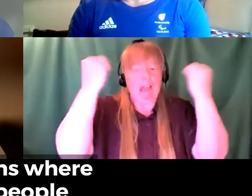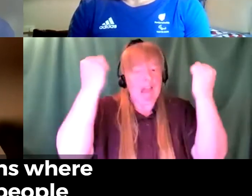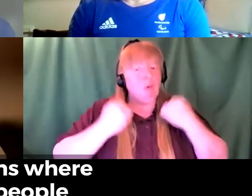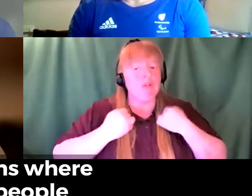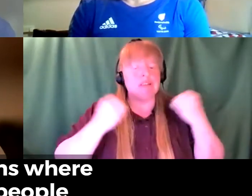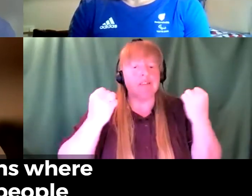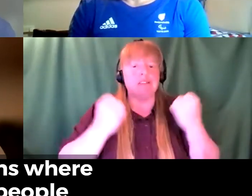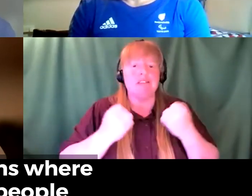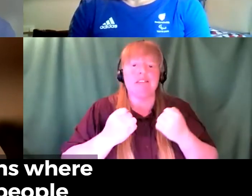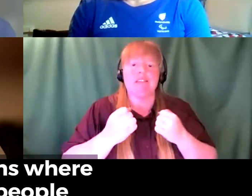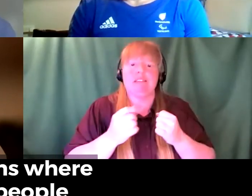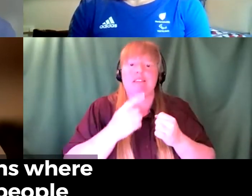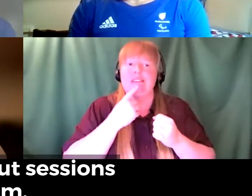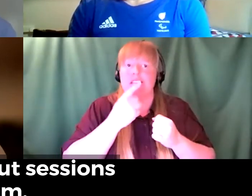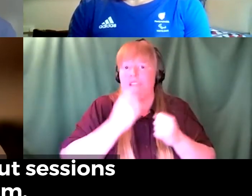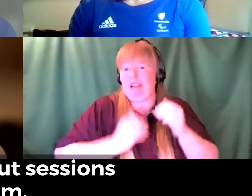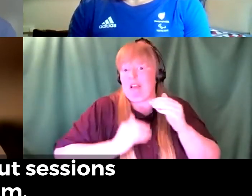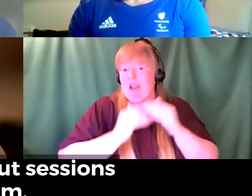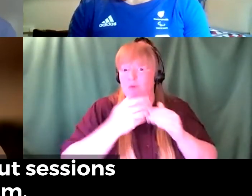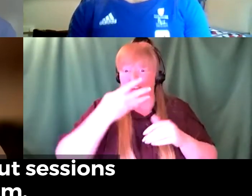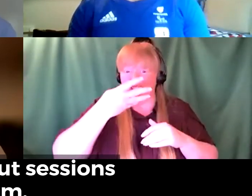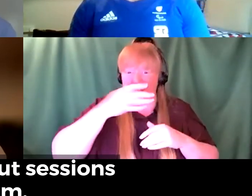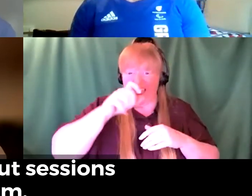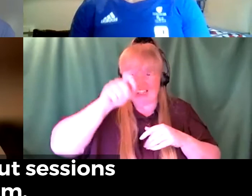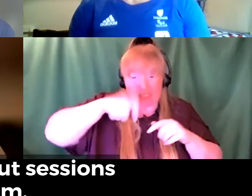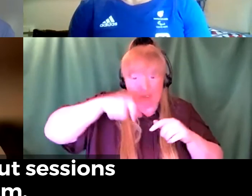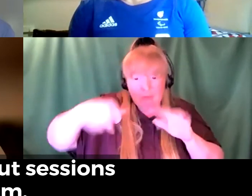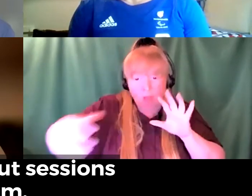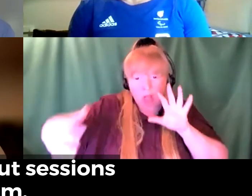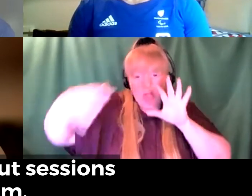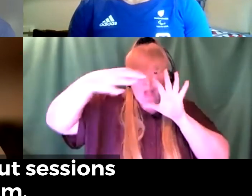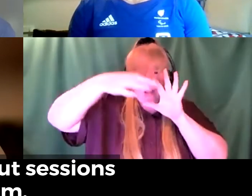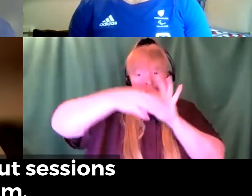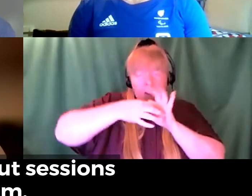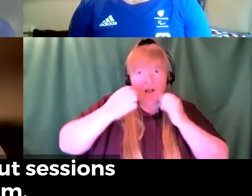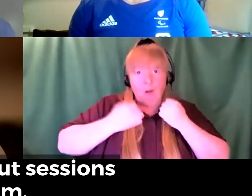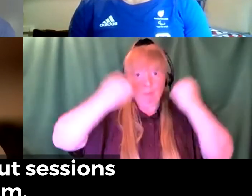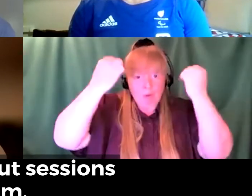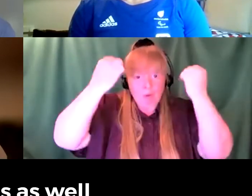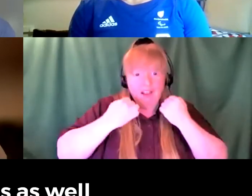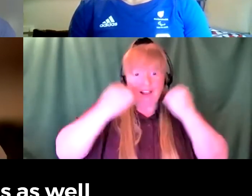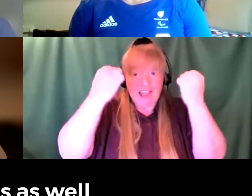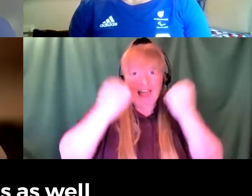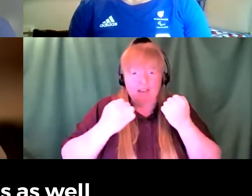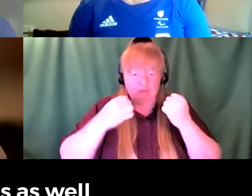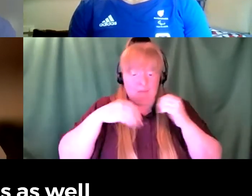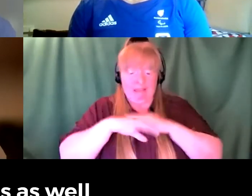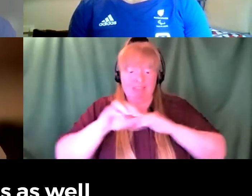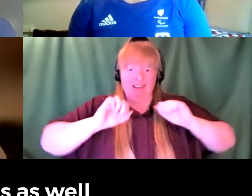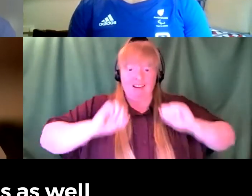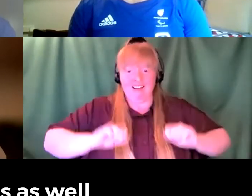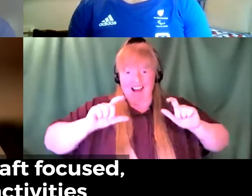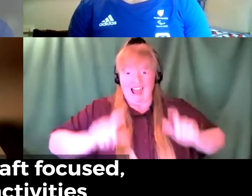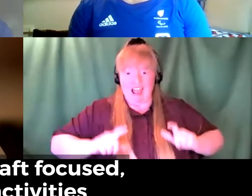where sometimes we get up to 90 people joining these kind of workout sessions from the front room. We had a lot of small